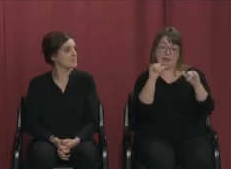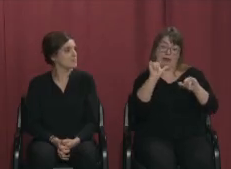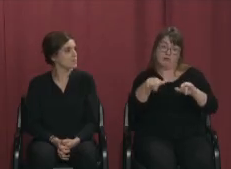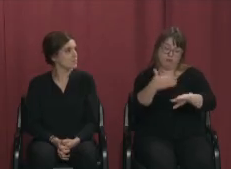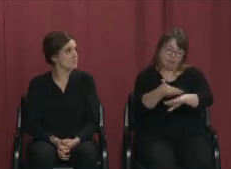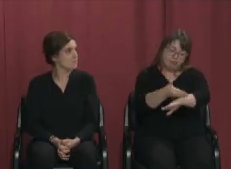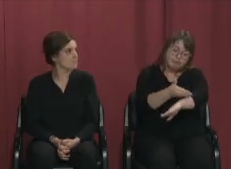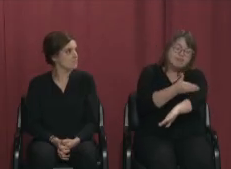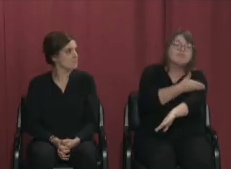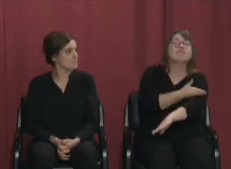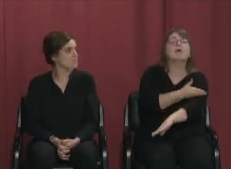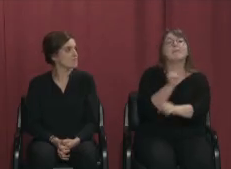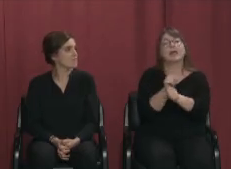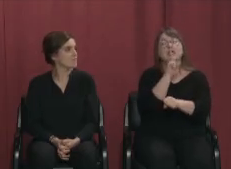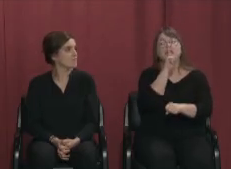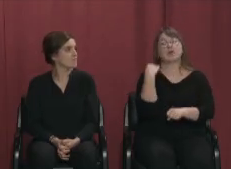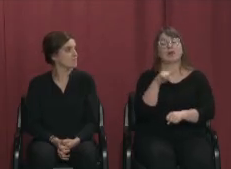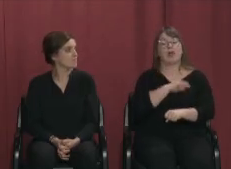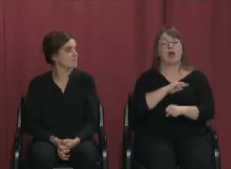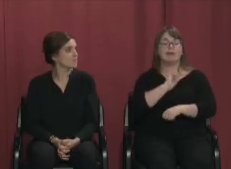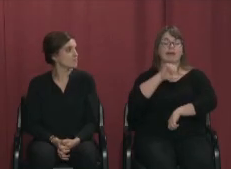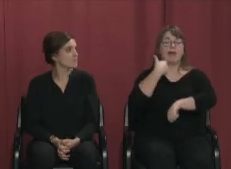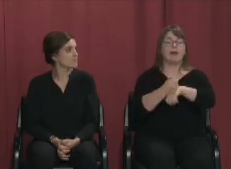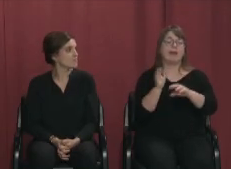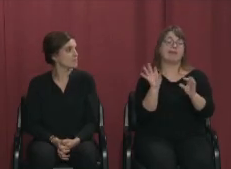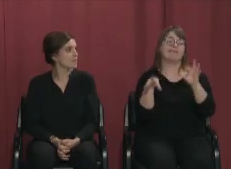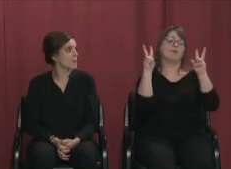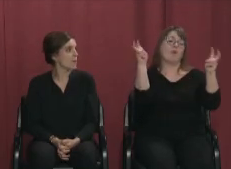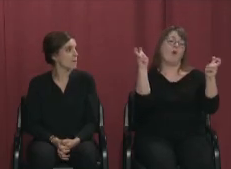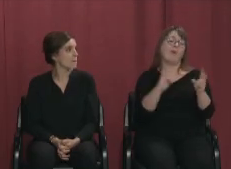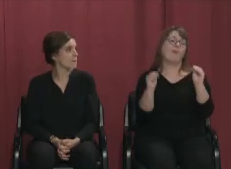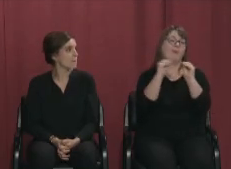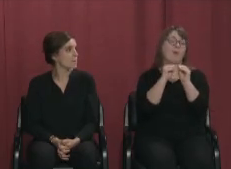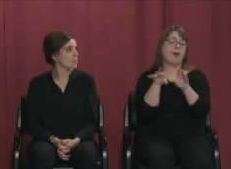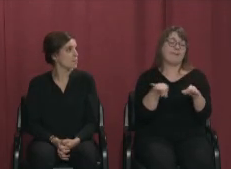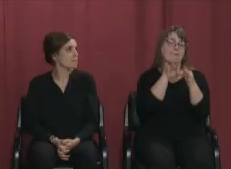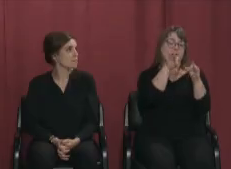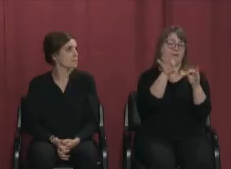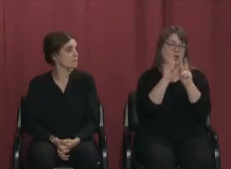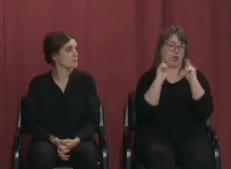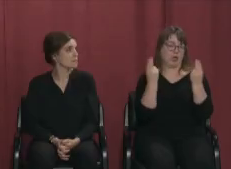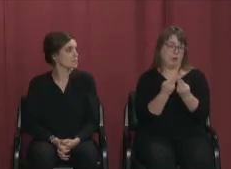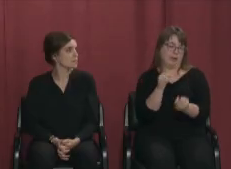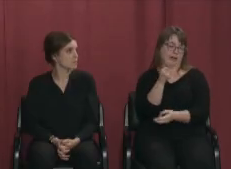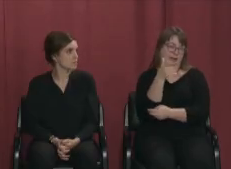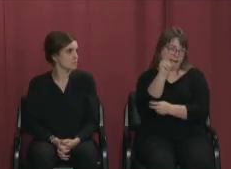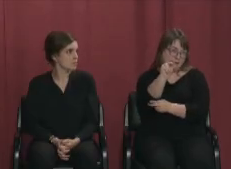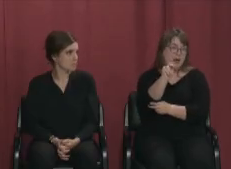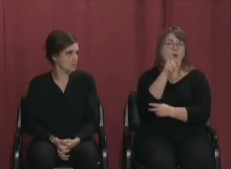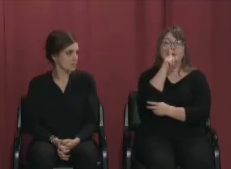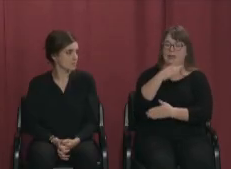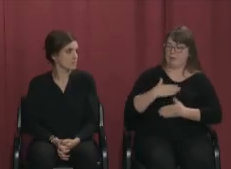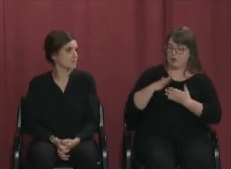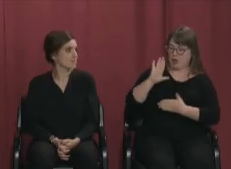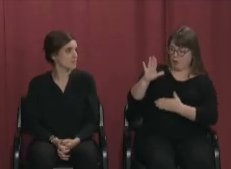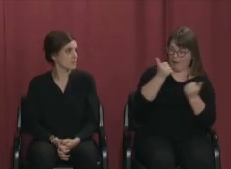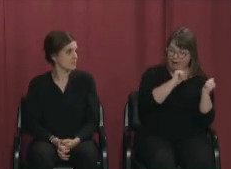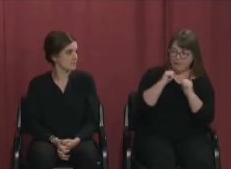in creating a more perfect union. I appreciate, Jeff, your efforts as it relates to what you do with the County Board of